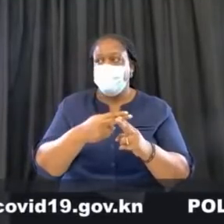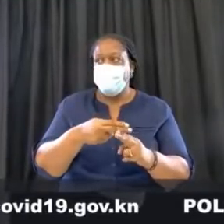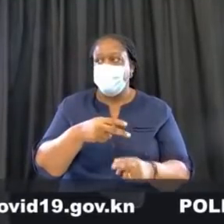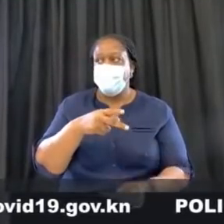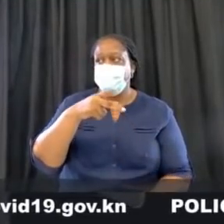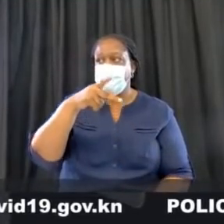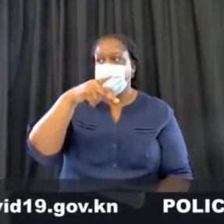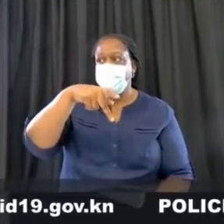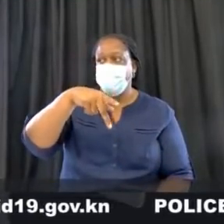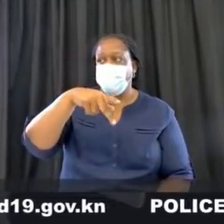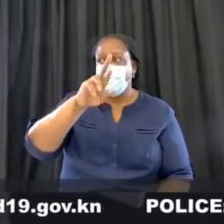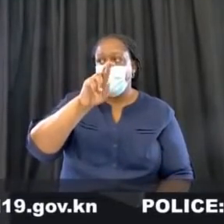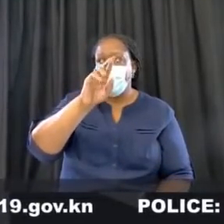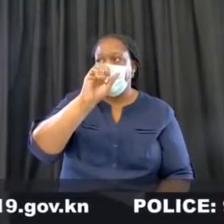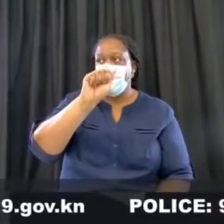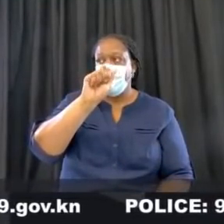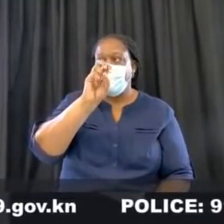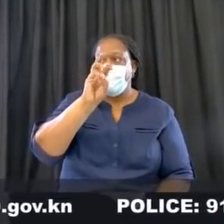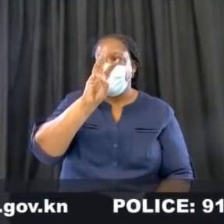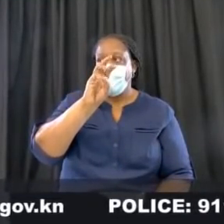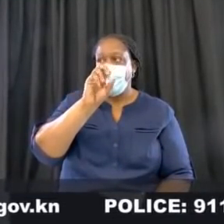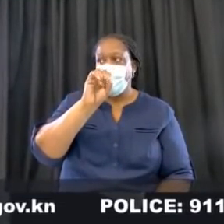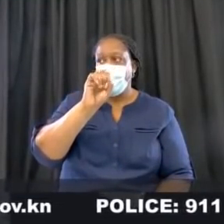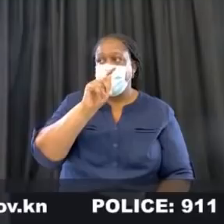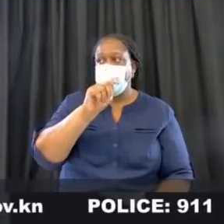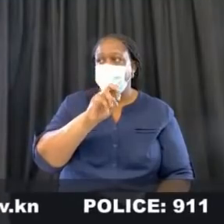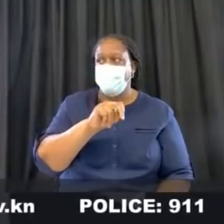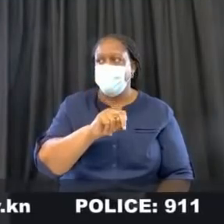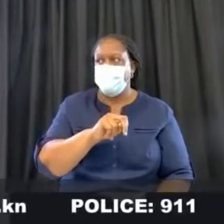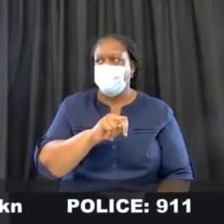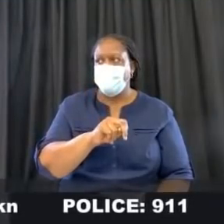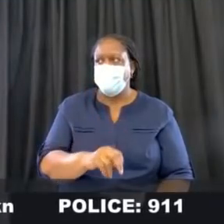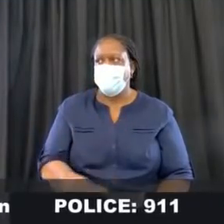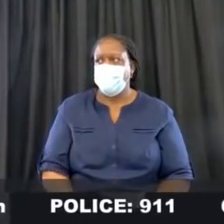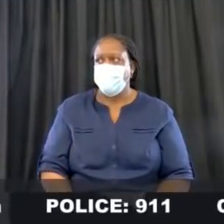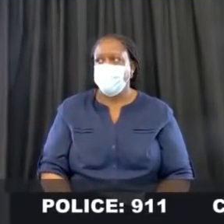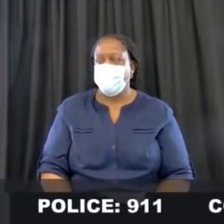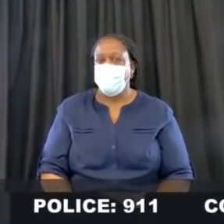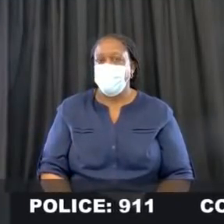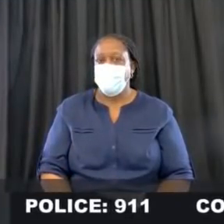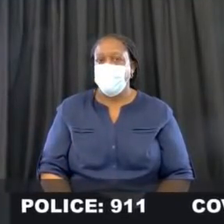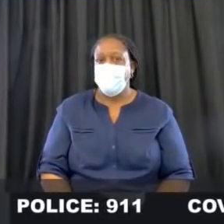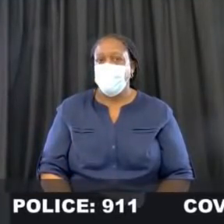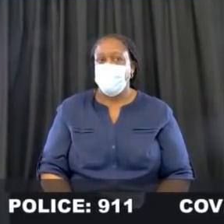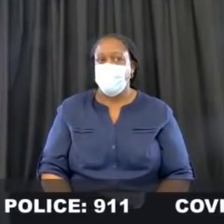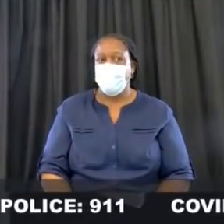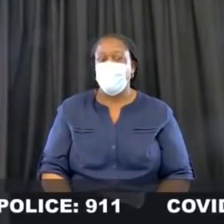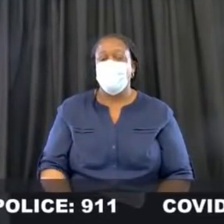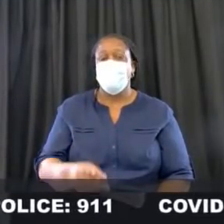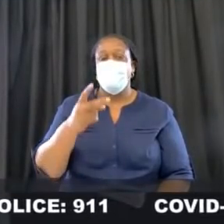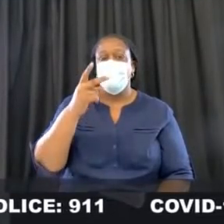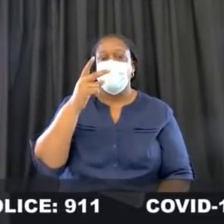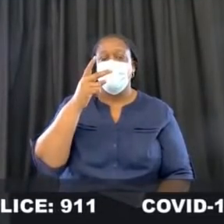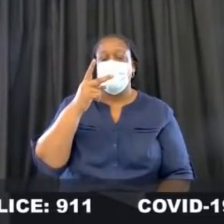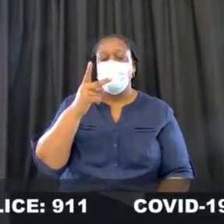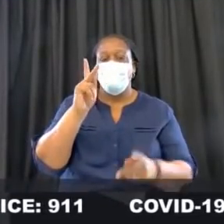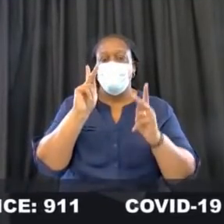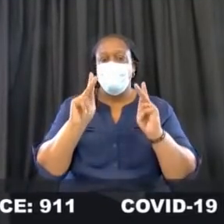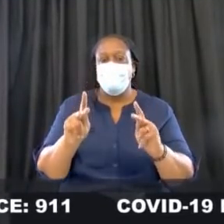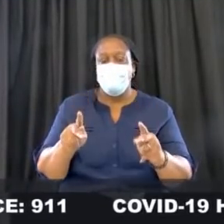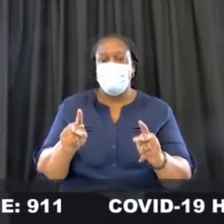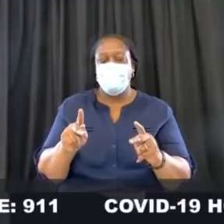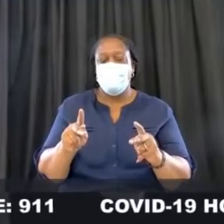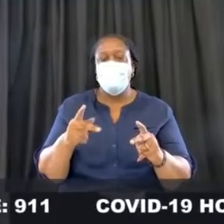Mistress Patricia Eugenia Rollins, who are celebrating 50 years of marriage.